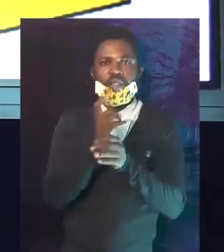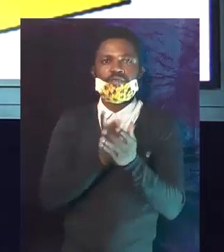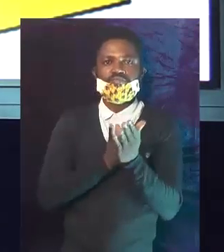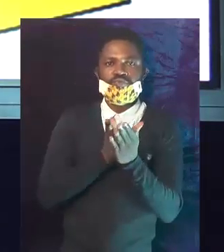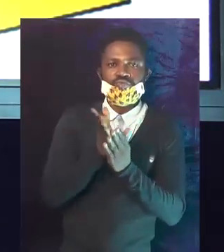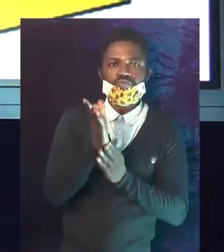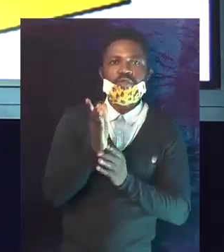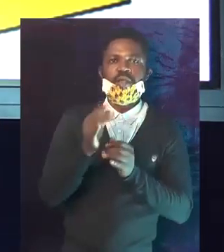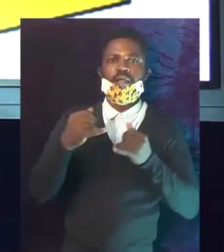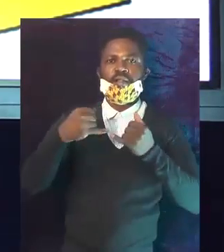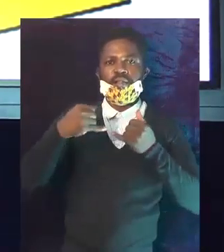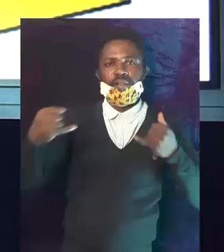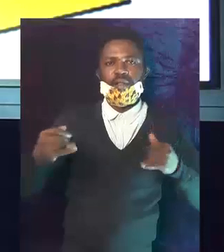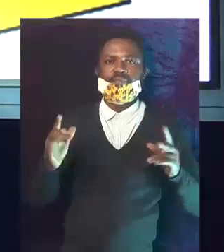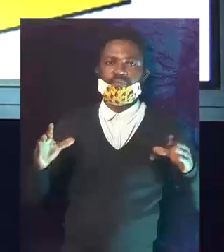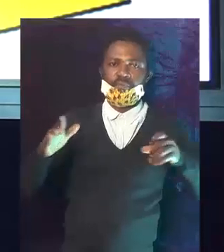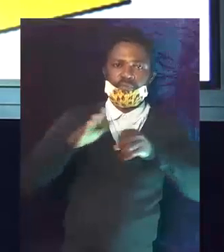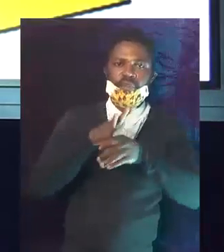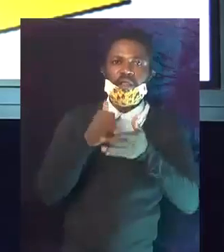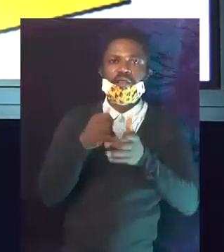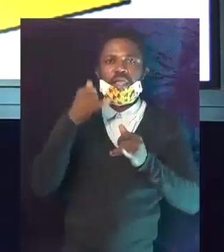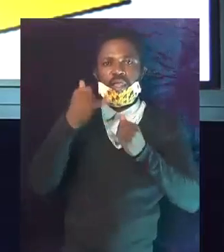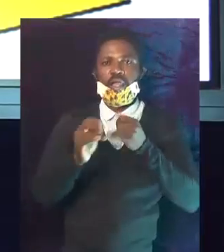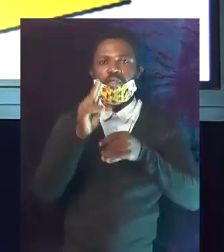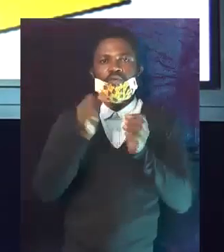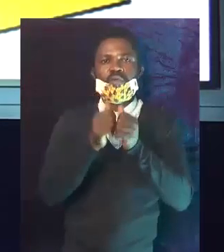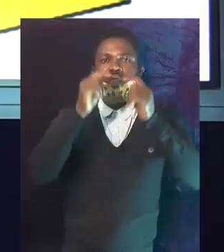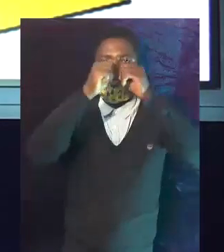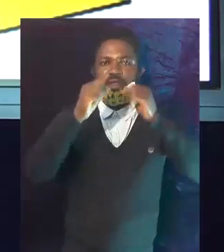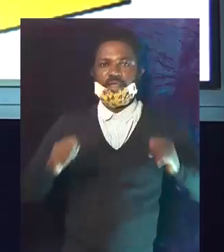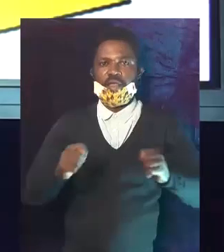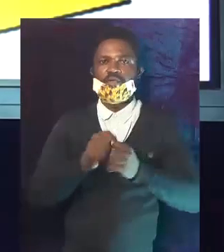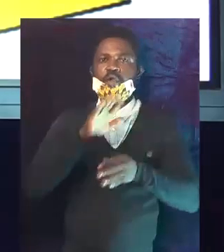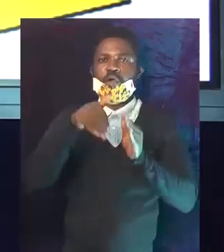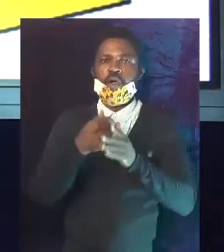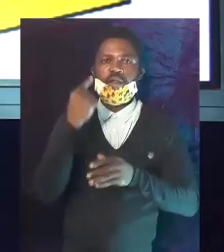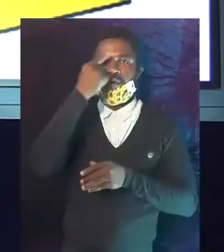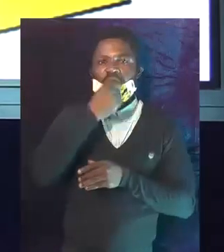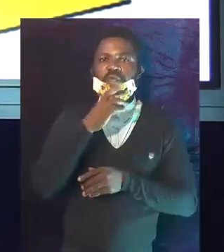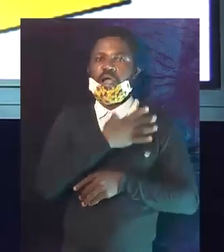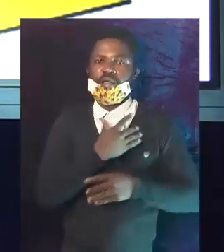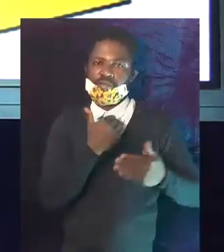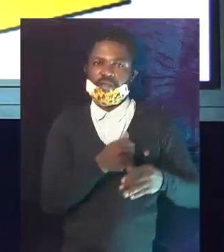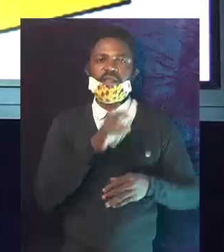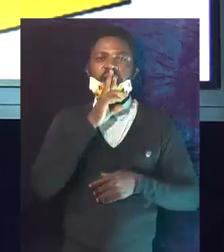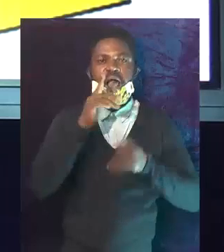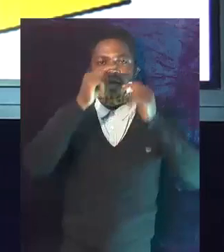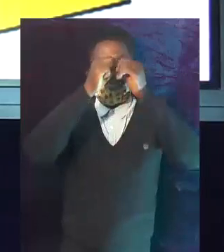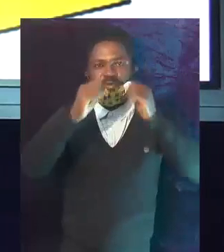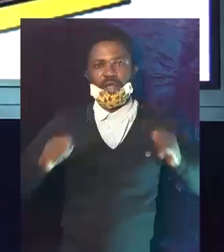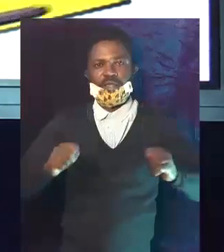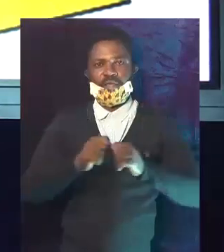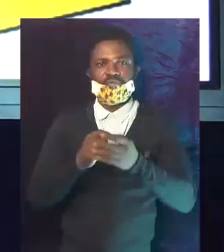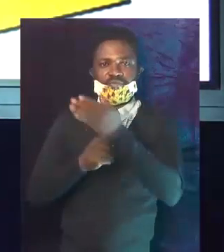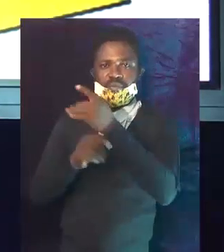and fill it out to a point, you end up with a triangle. So all the faces at the sides are triangle. This is a triangle,